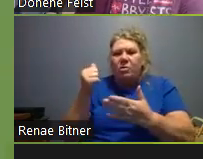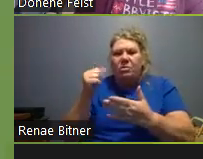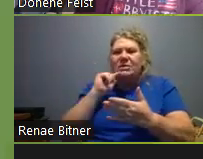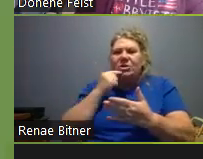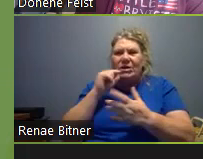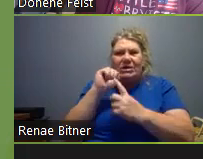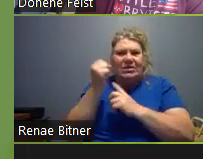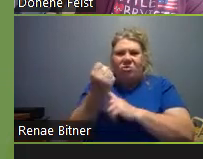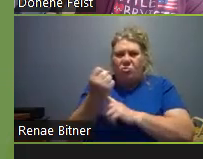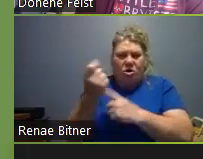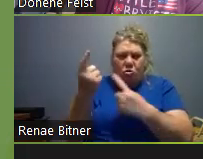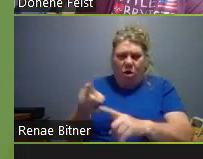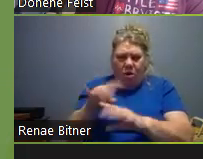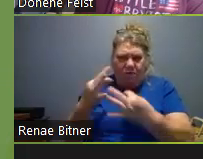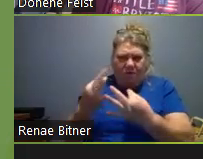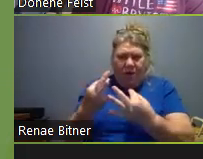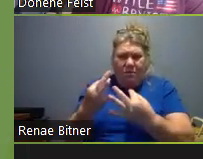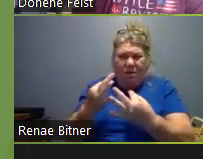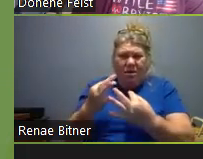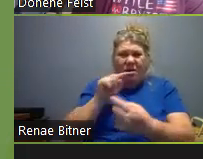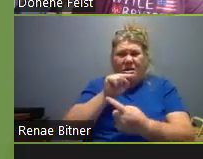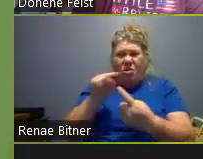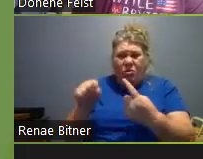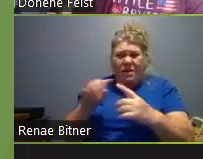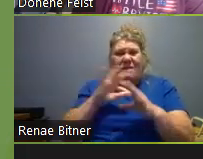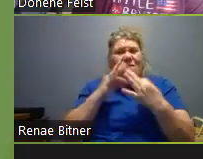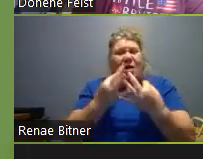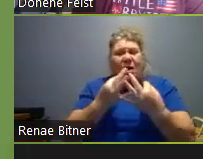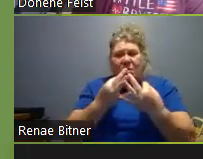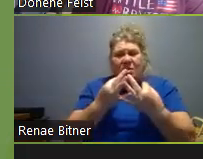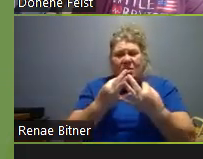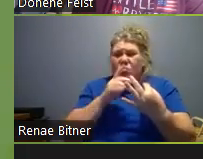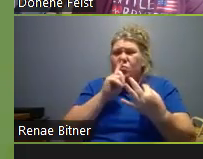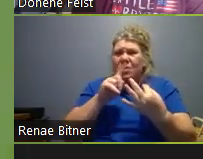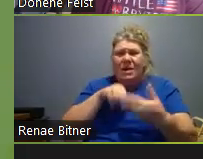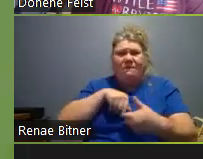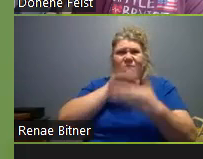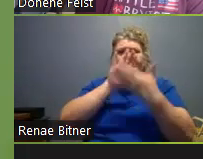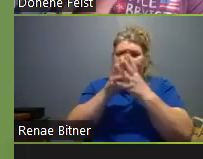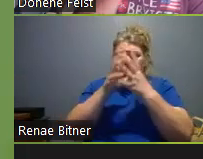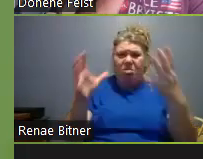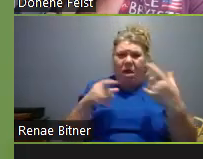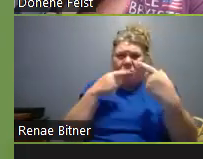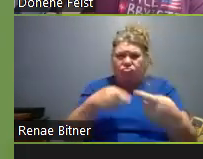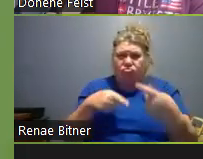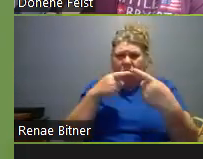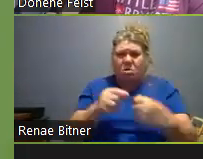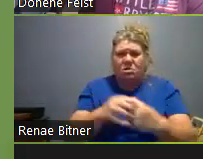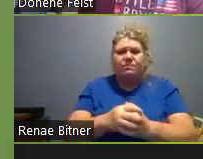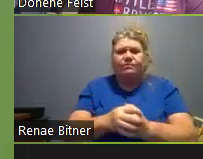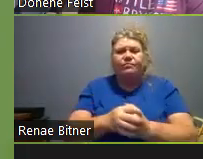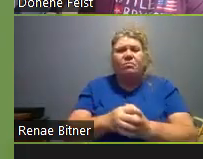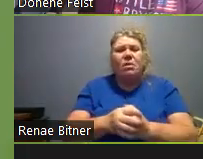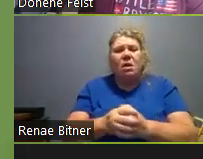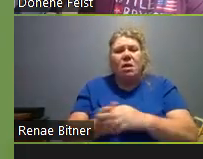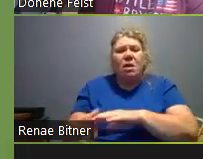to point that out too, because families are really dealing with a lot. The other one I